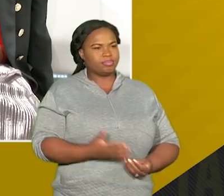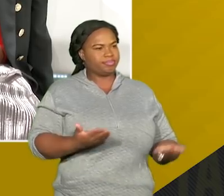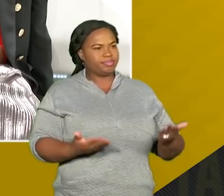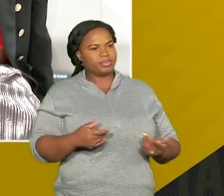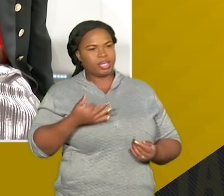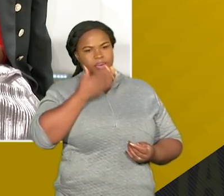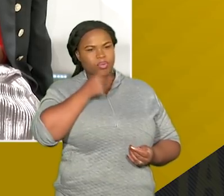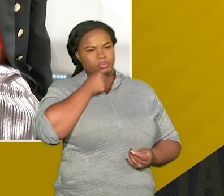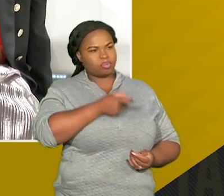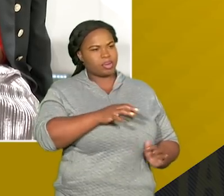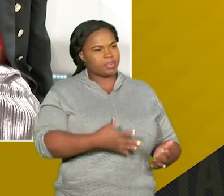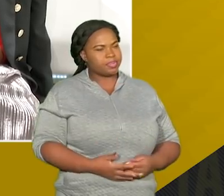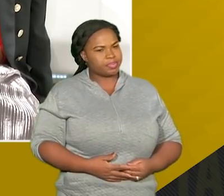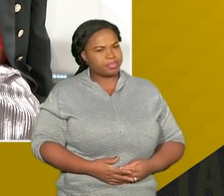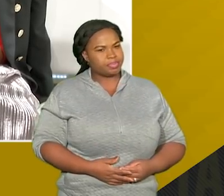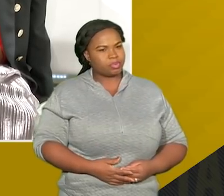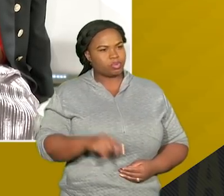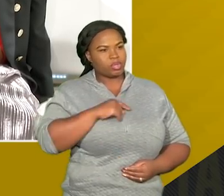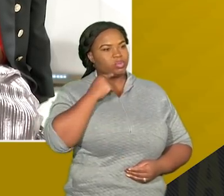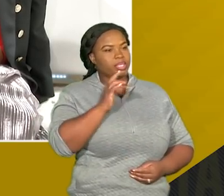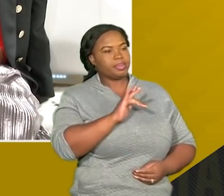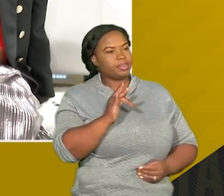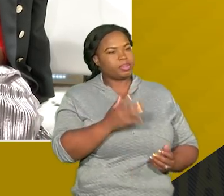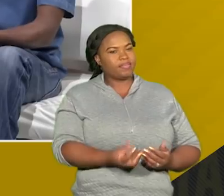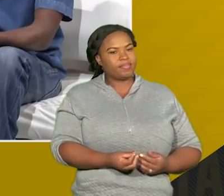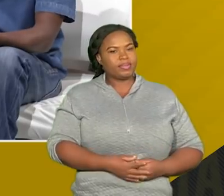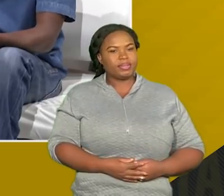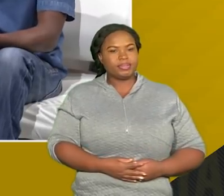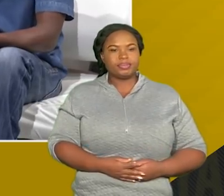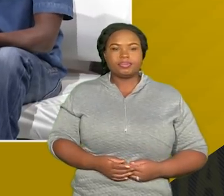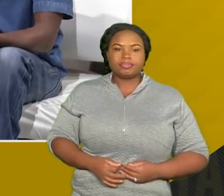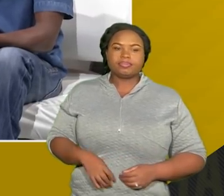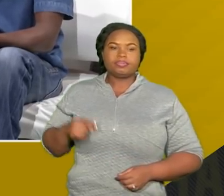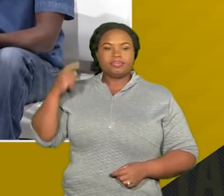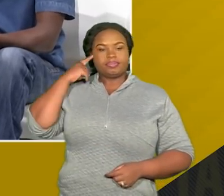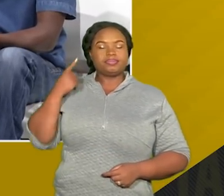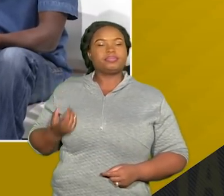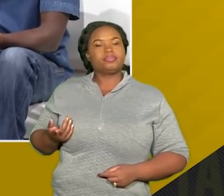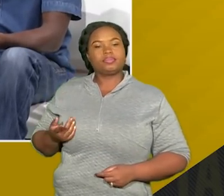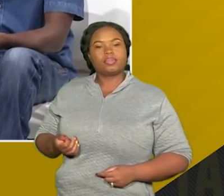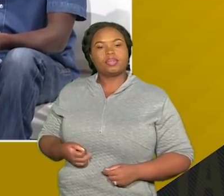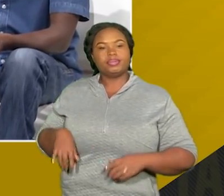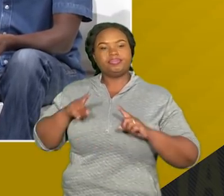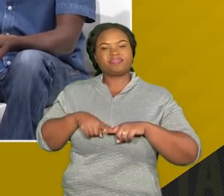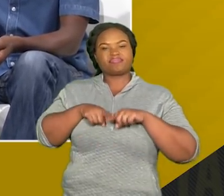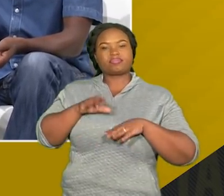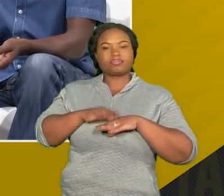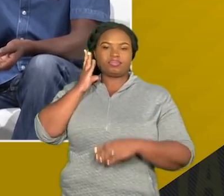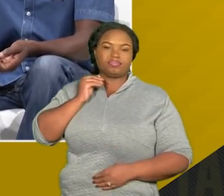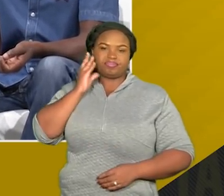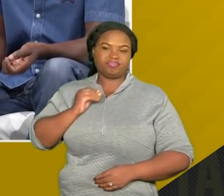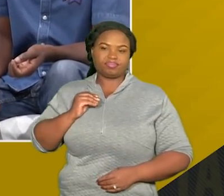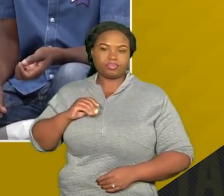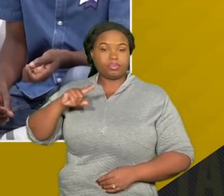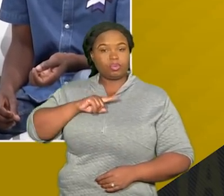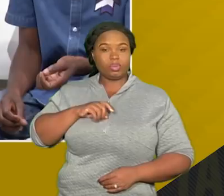ukuthi I comment ngathini into enishokile bonje manje ukuthi ayikho lento esikhuluma ngayo. I think buloyi is relative because it's largely based on experience. Okay.